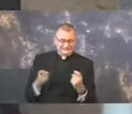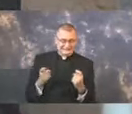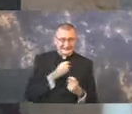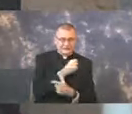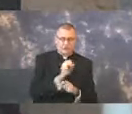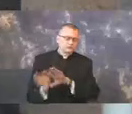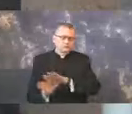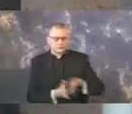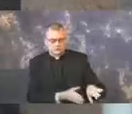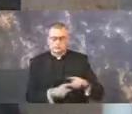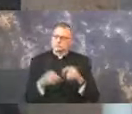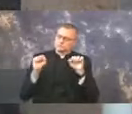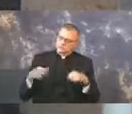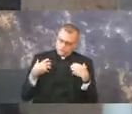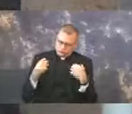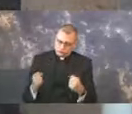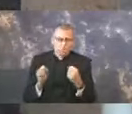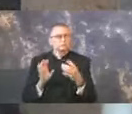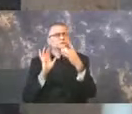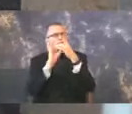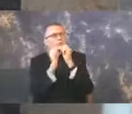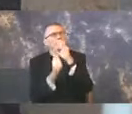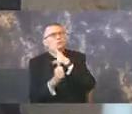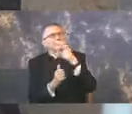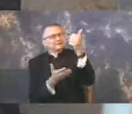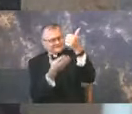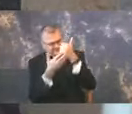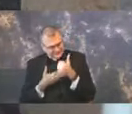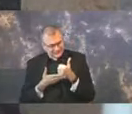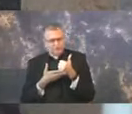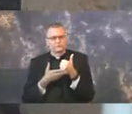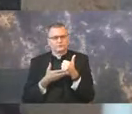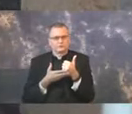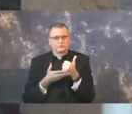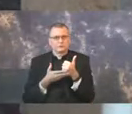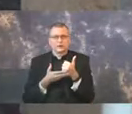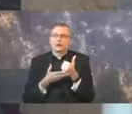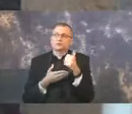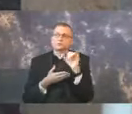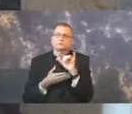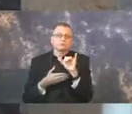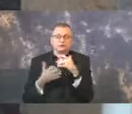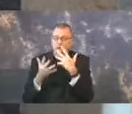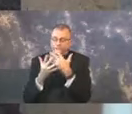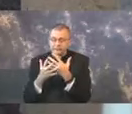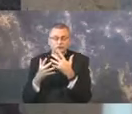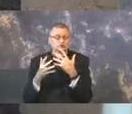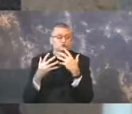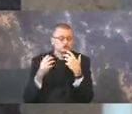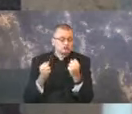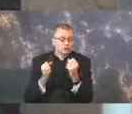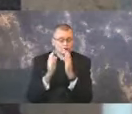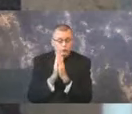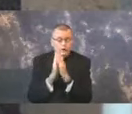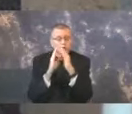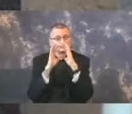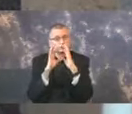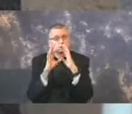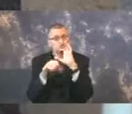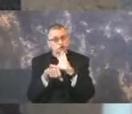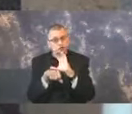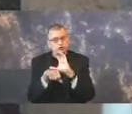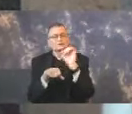personal encounter with Christ that comes only from being in church, before the tabernacle, in the confessional. We need to recapture that